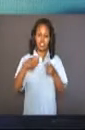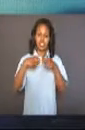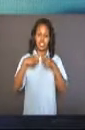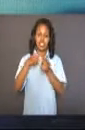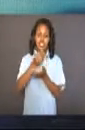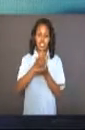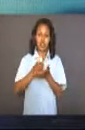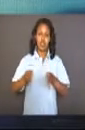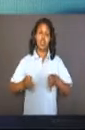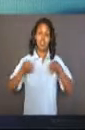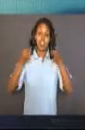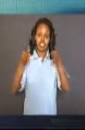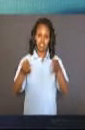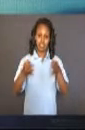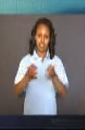semiconductors.